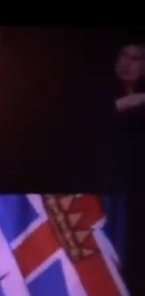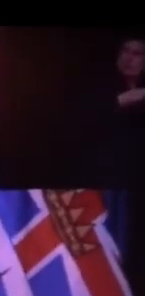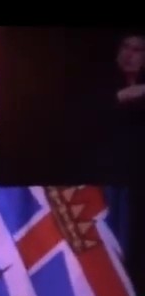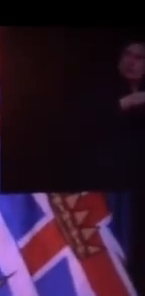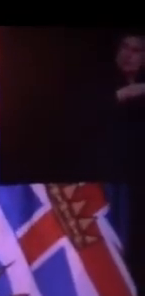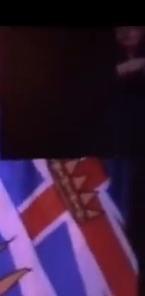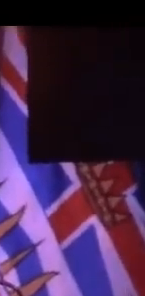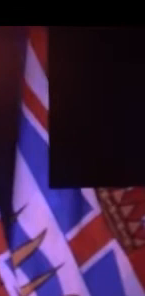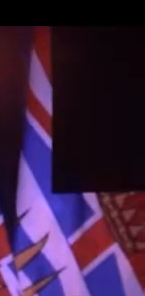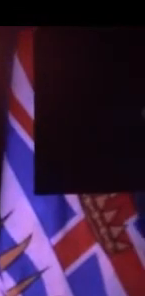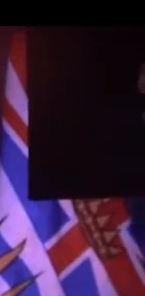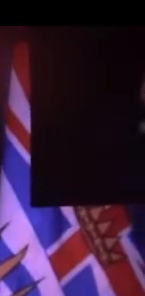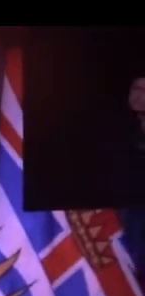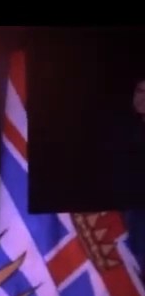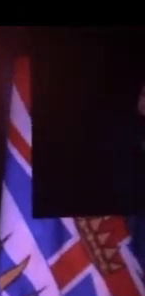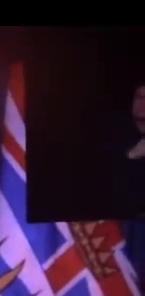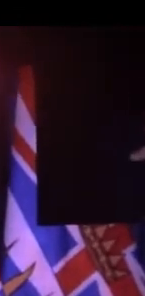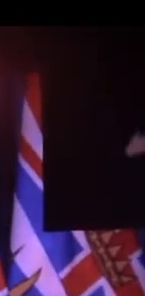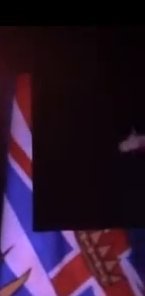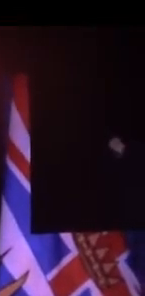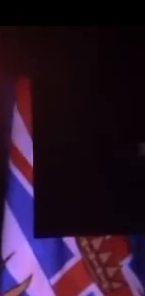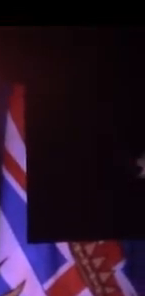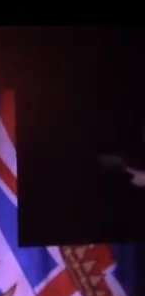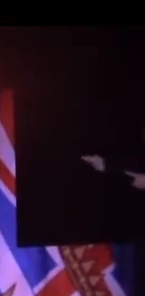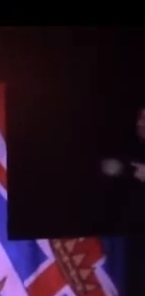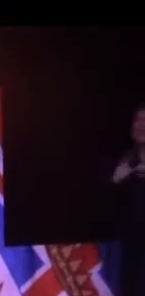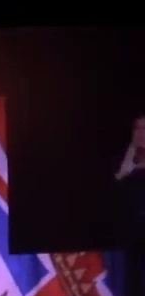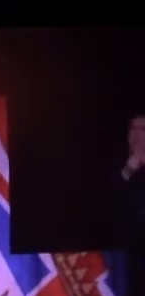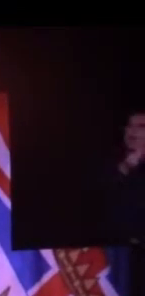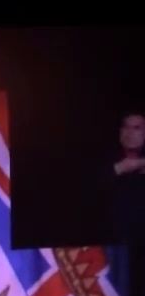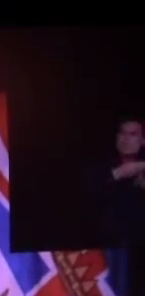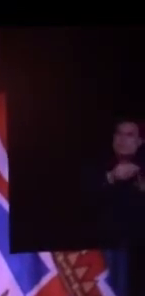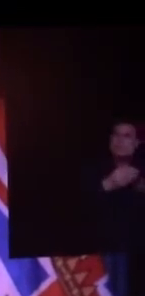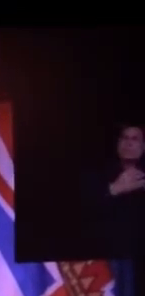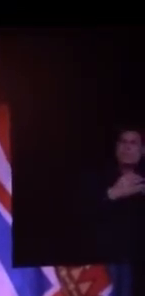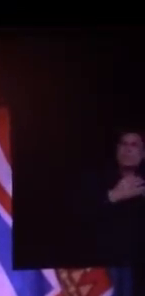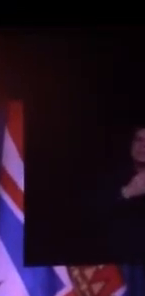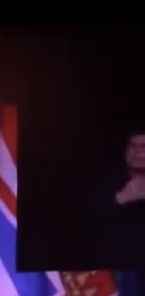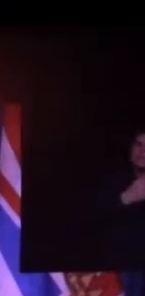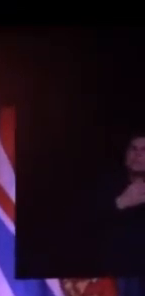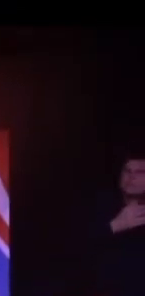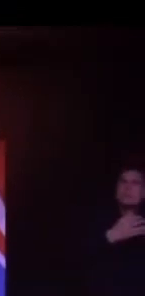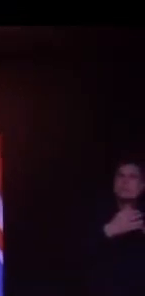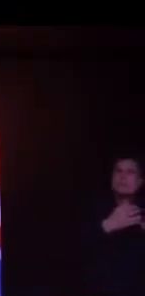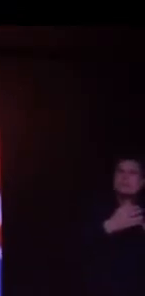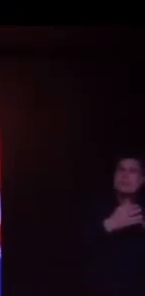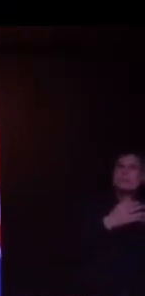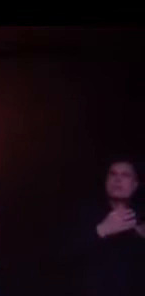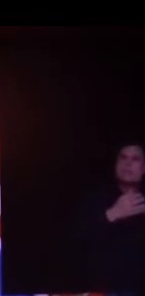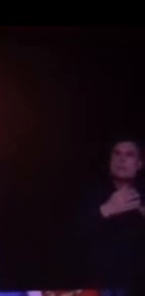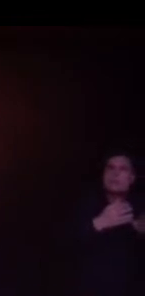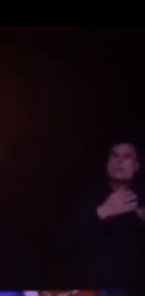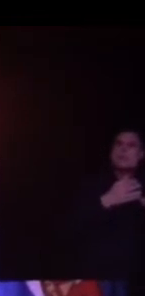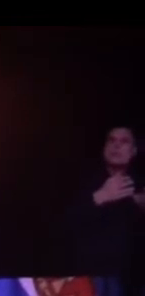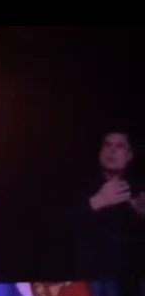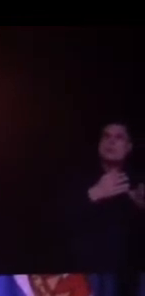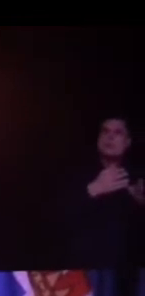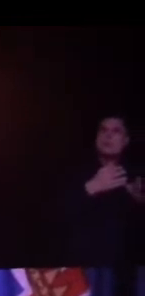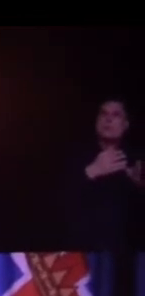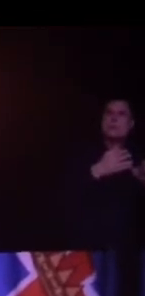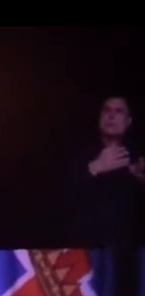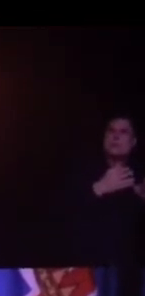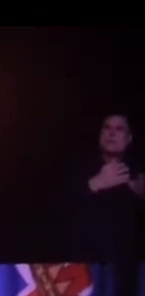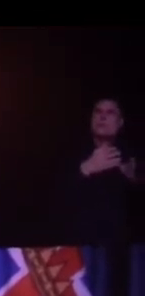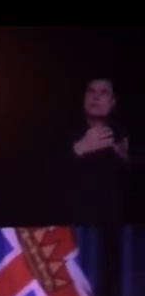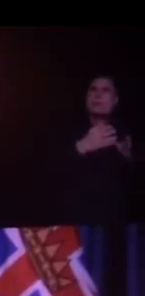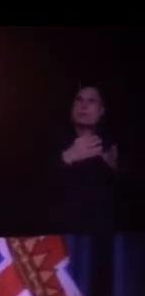Canada. With the various health authorities across the province. Yeah, well, we know what they got. A whole bunch of Andrew